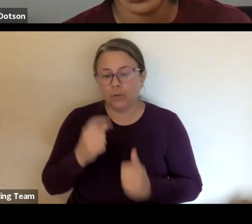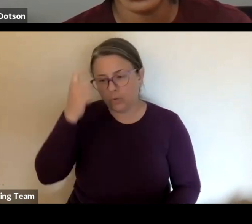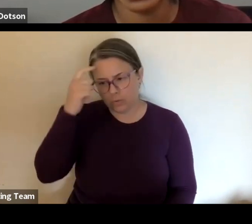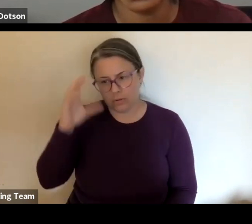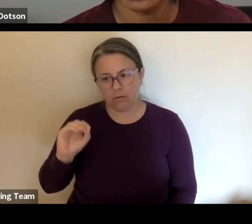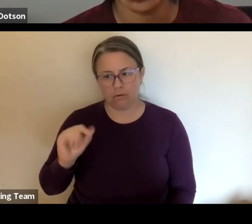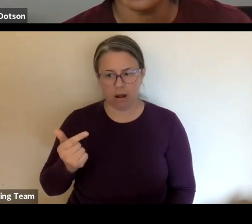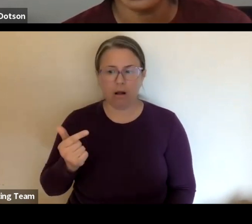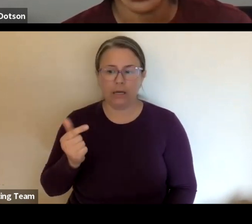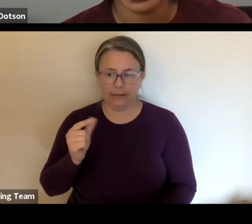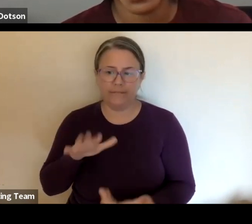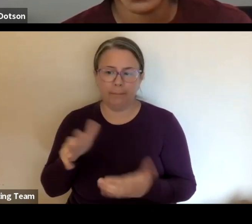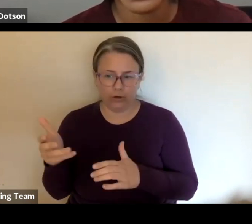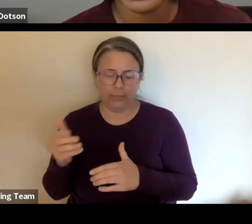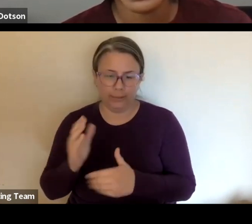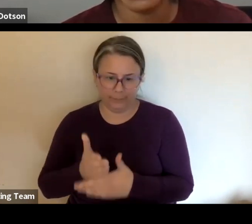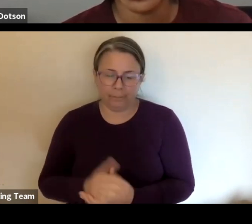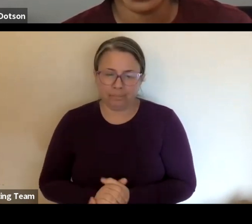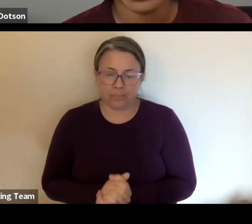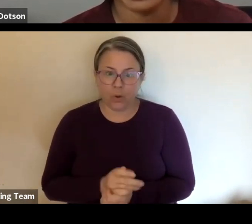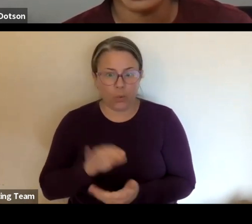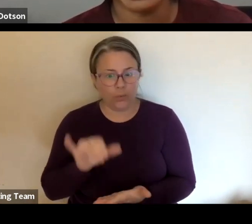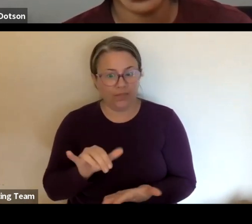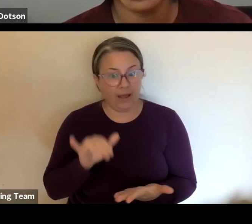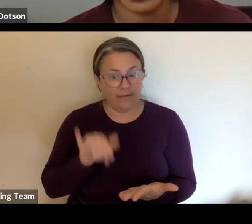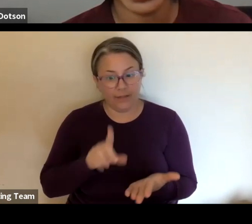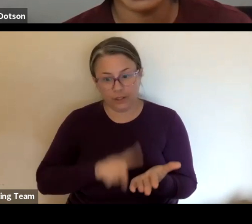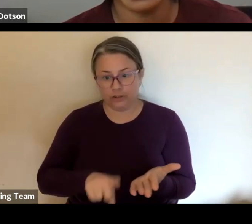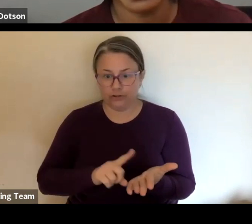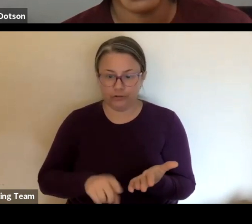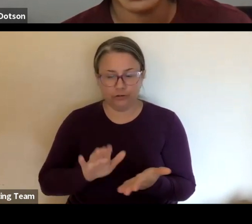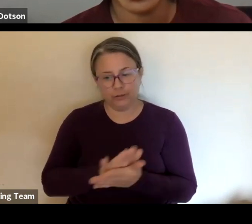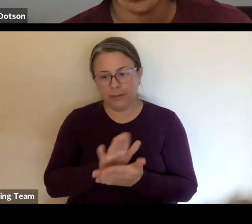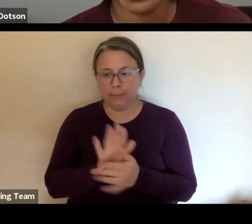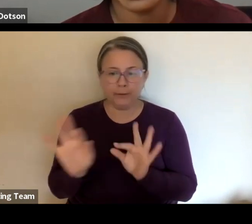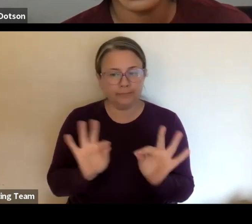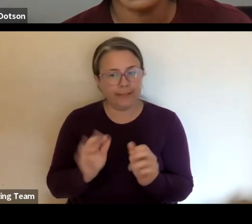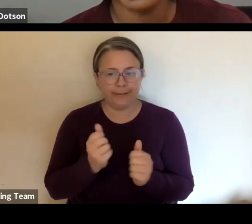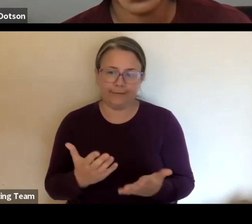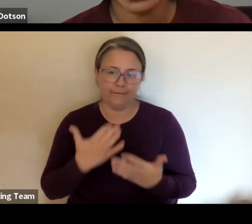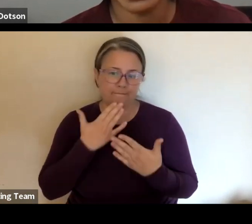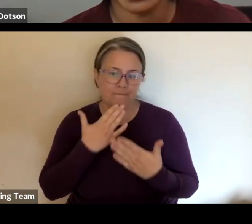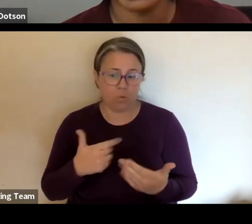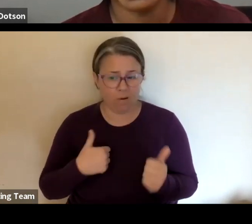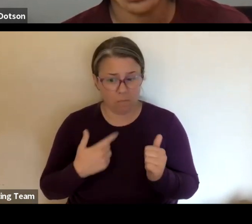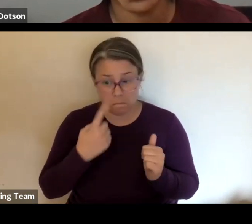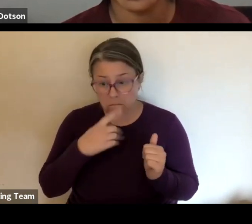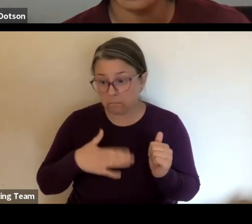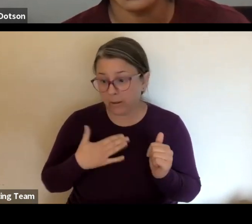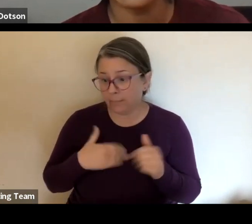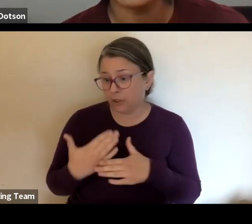that if anyone is interested in reading a little bit more about this idea of targeting the underlying